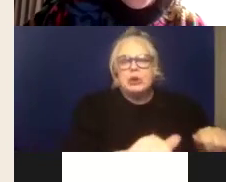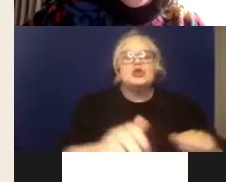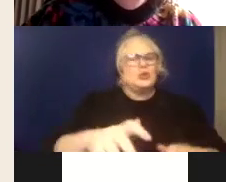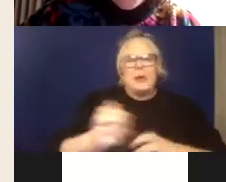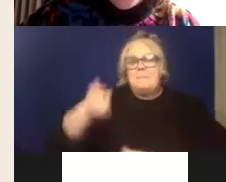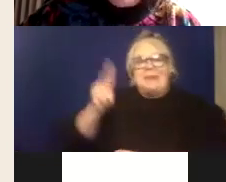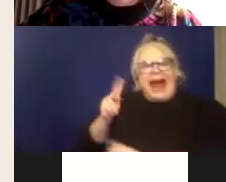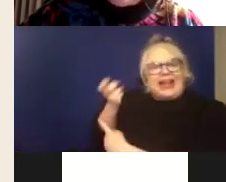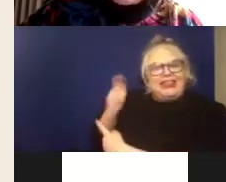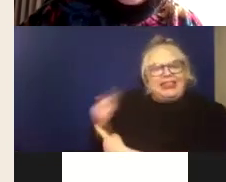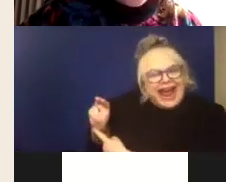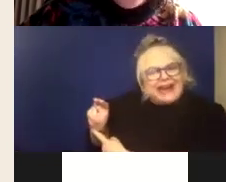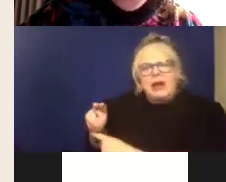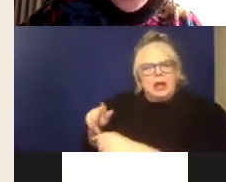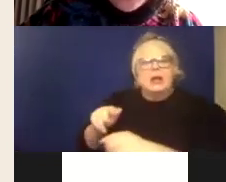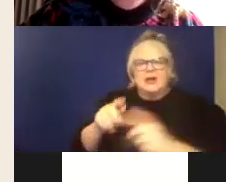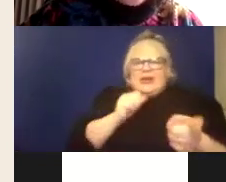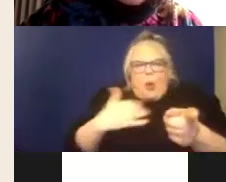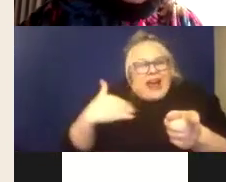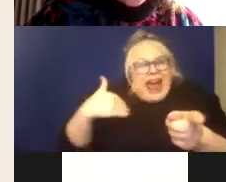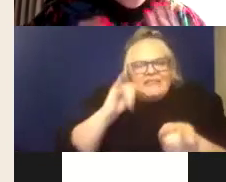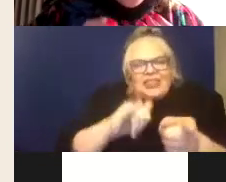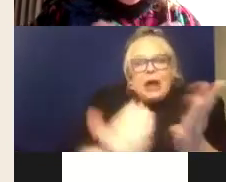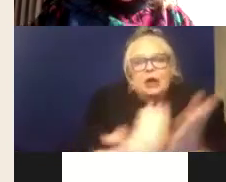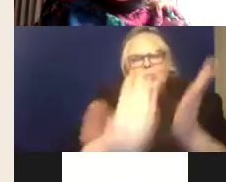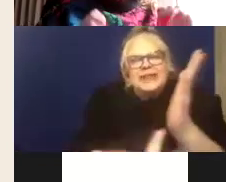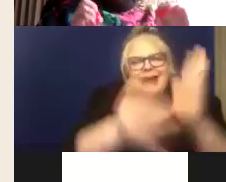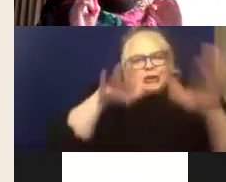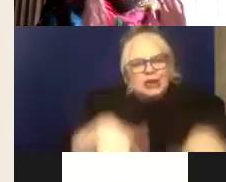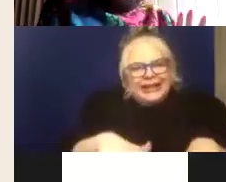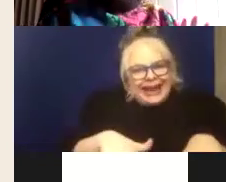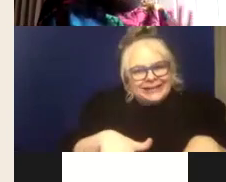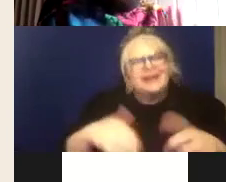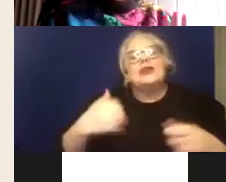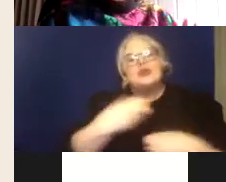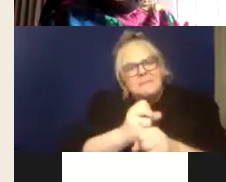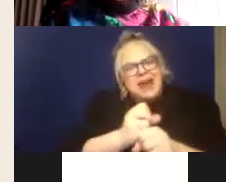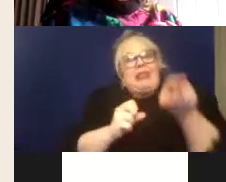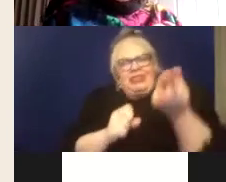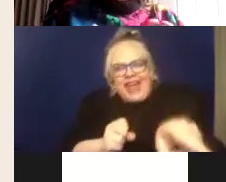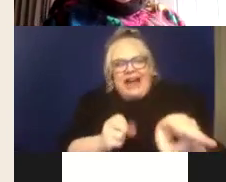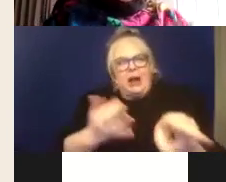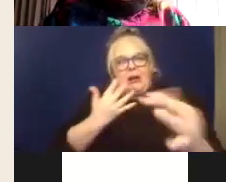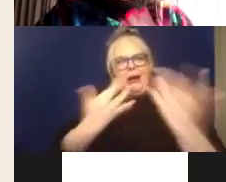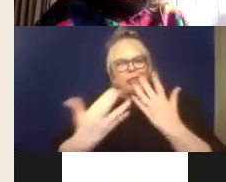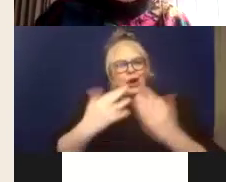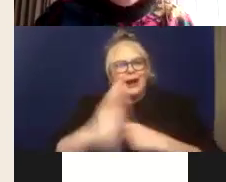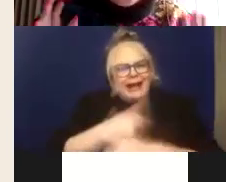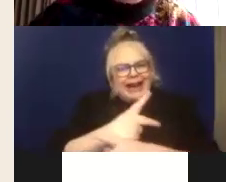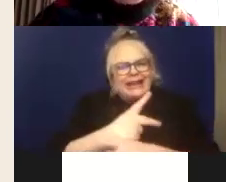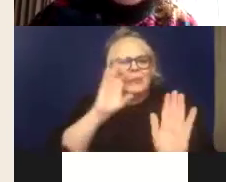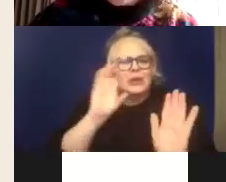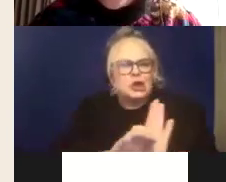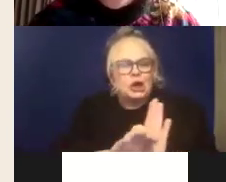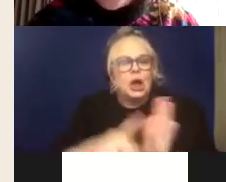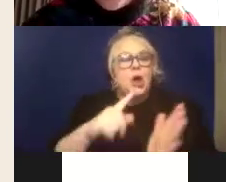blurred from movement, that level of detail, the level of detail that we can see from such a far distance, all of these things